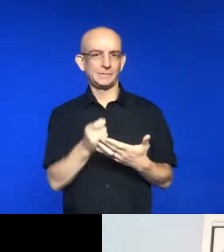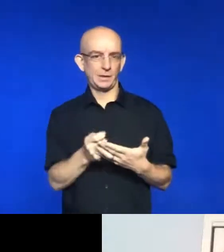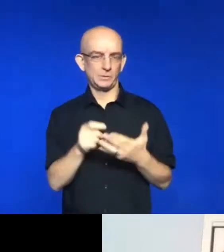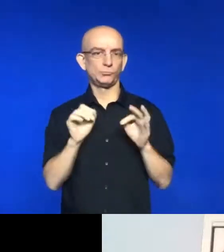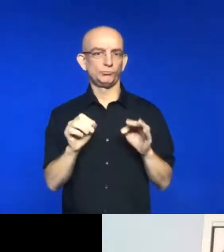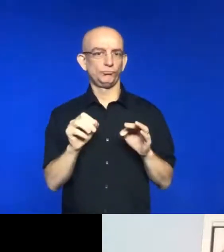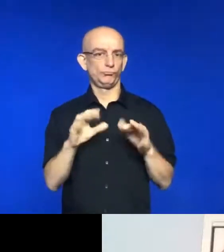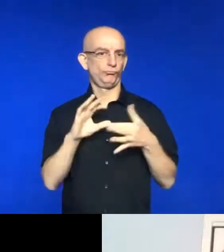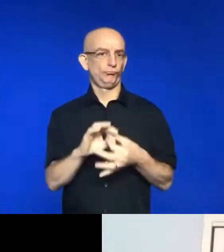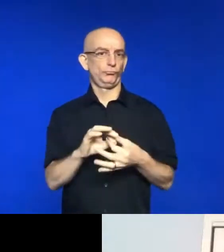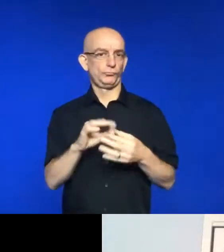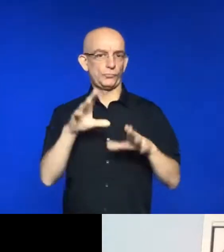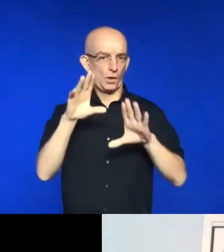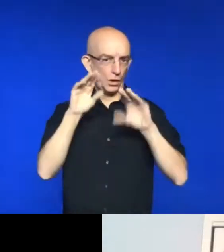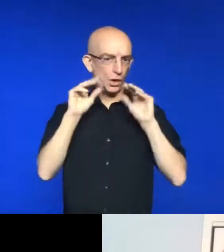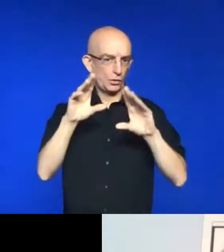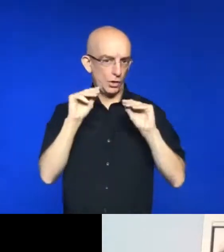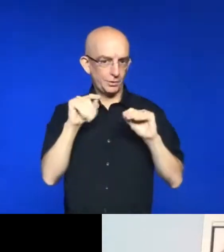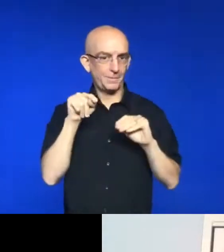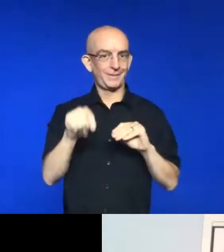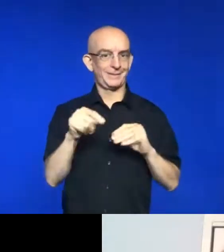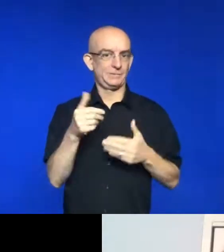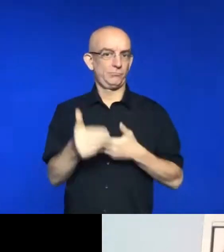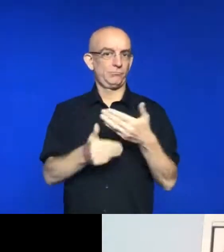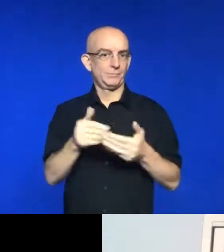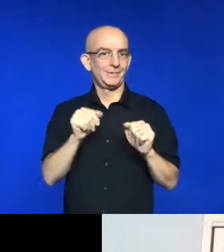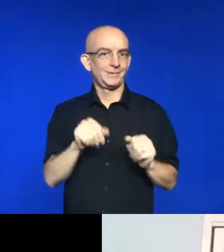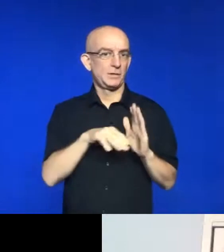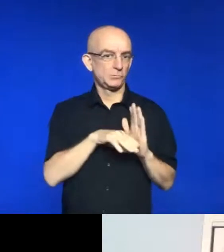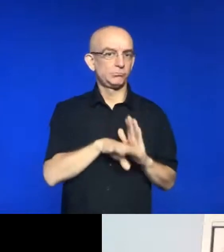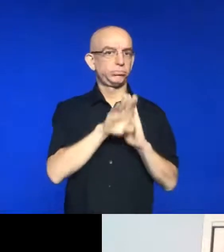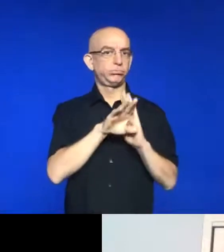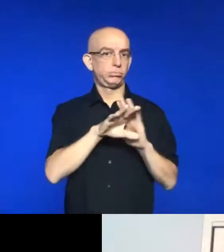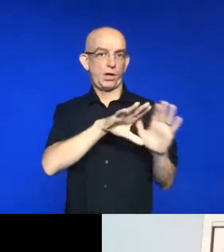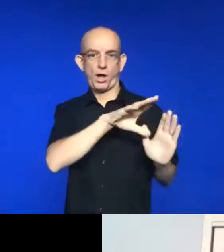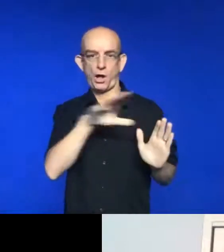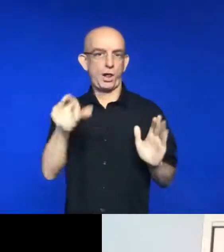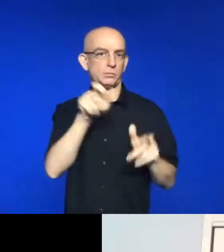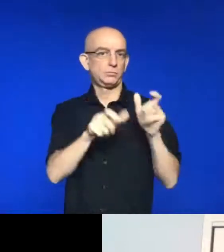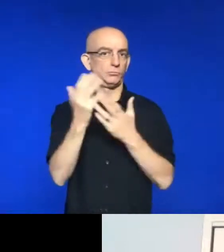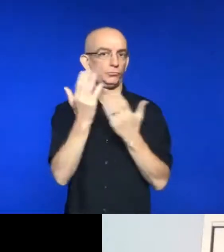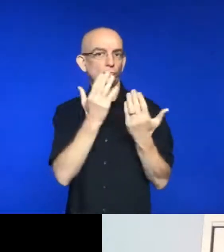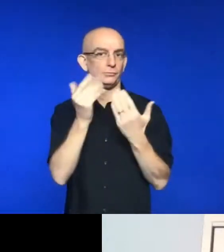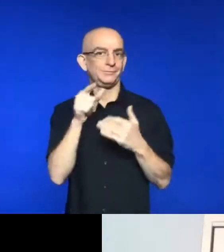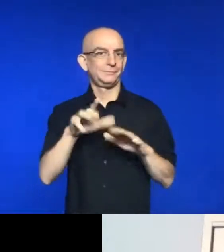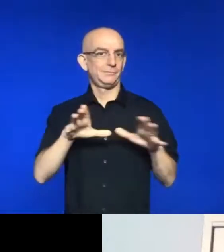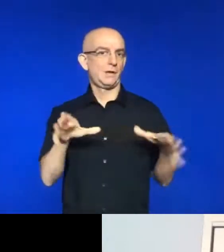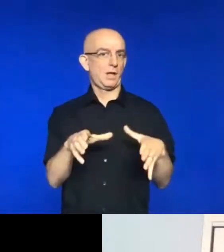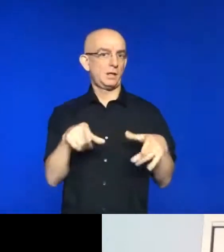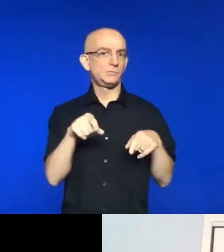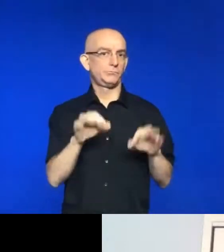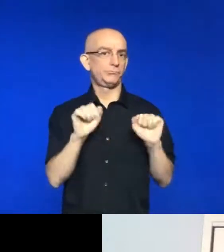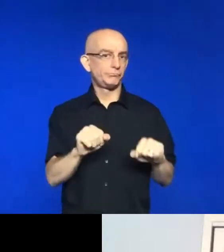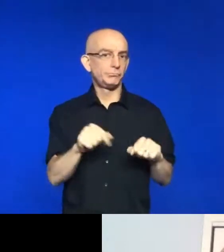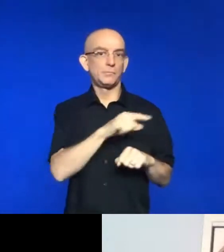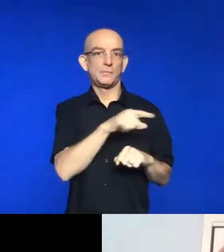that makes it possible for students, regardless of disability, to be able to participate. But for those people on the call